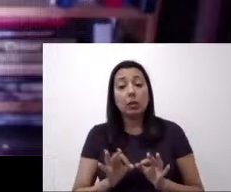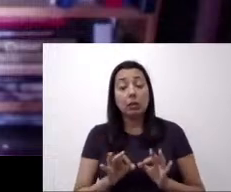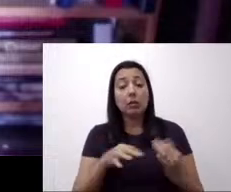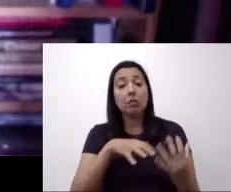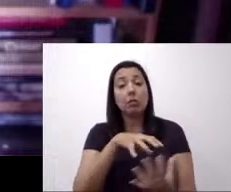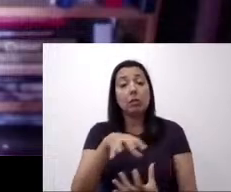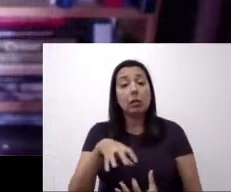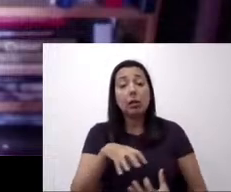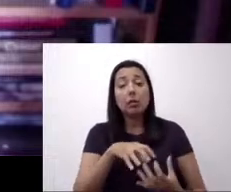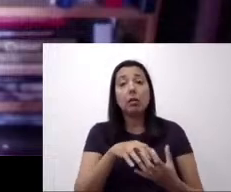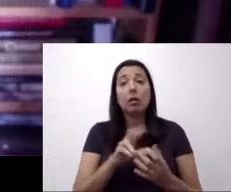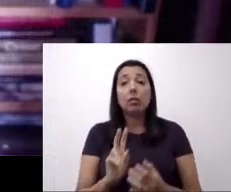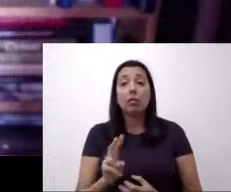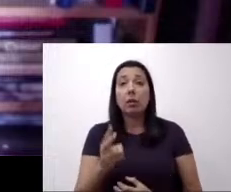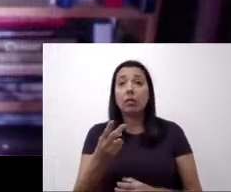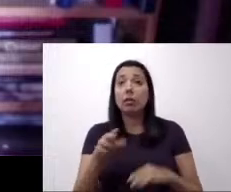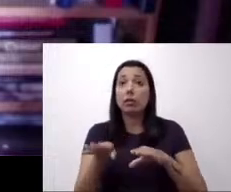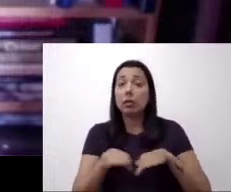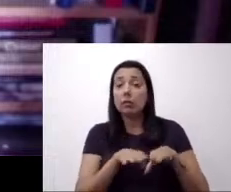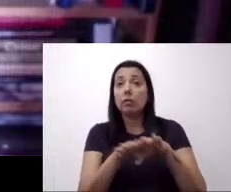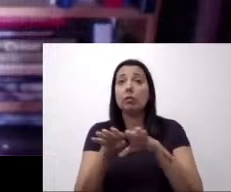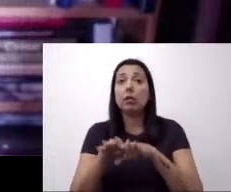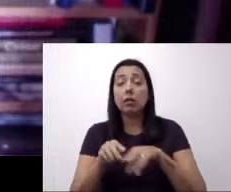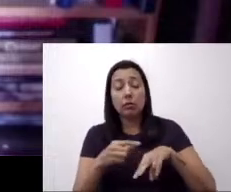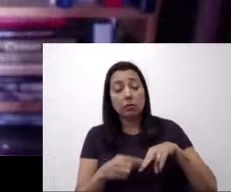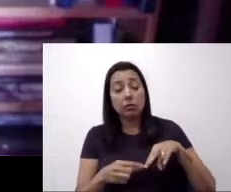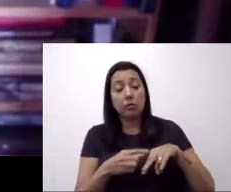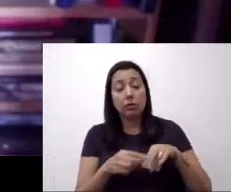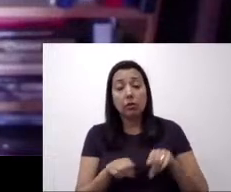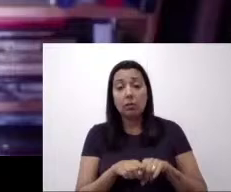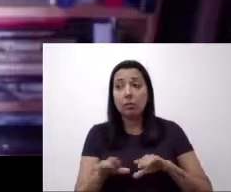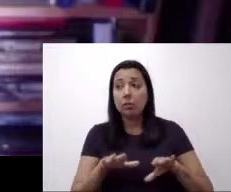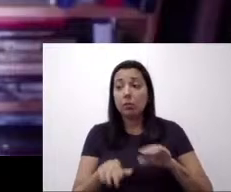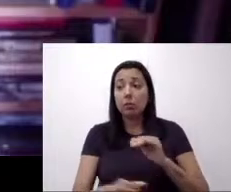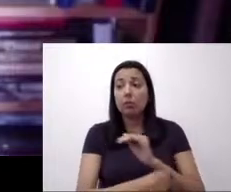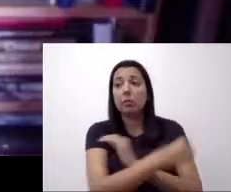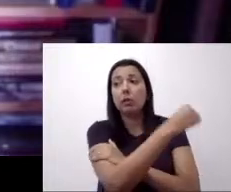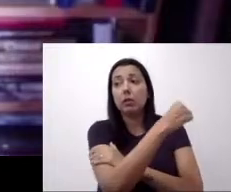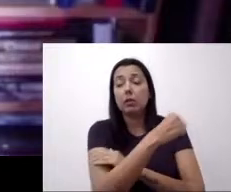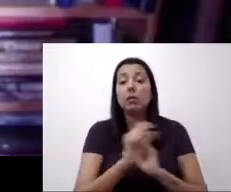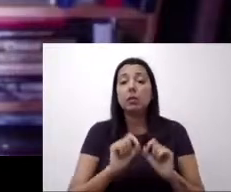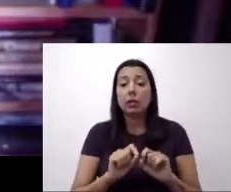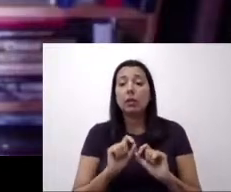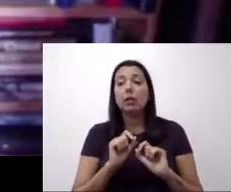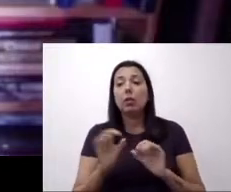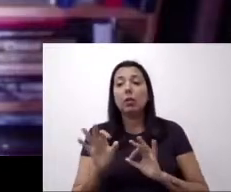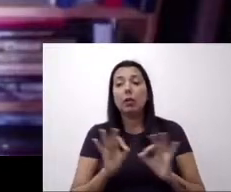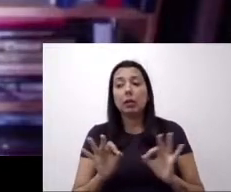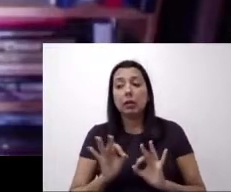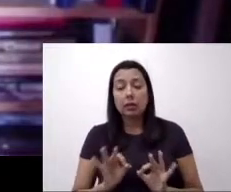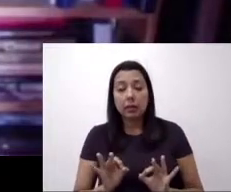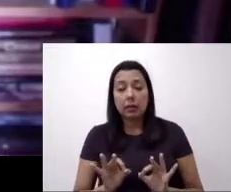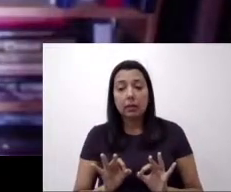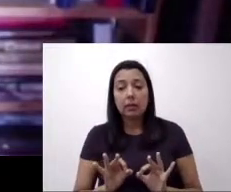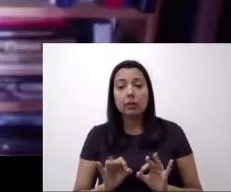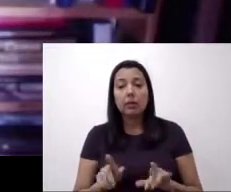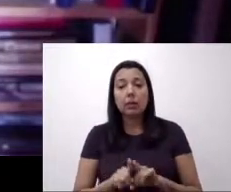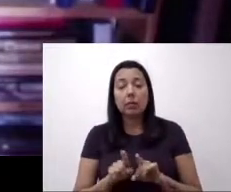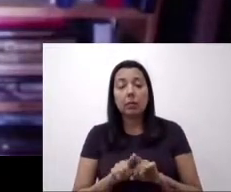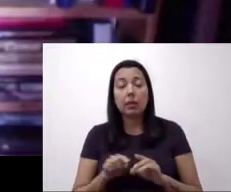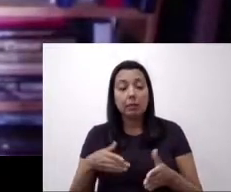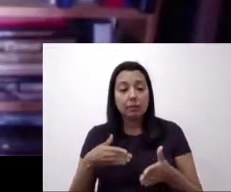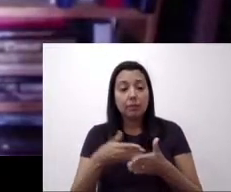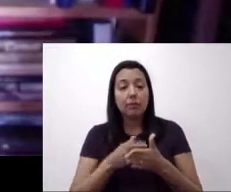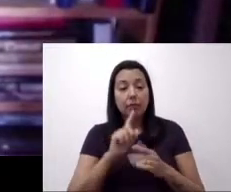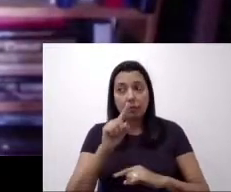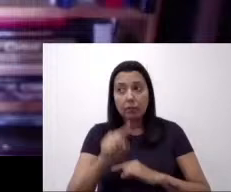equality, also because feminist movements are organized beyond the borders and can make pressures